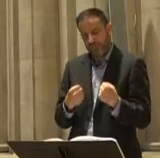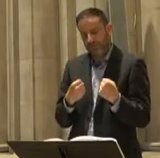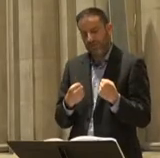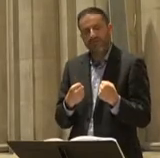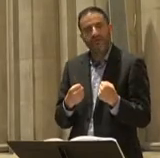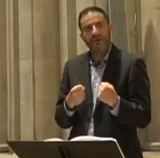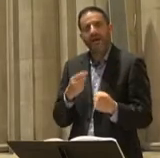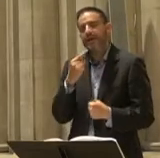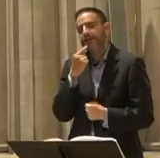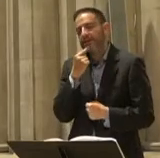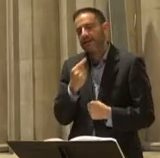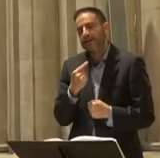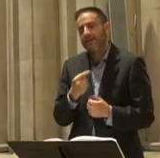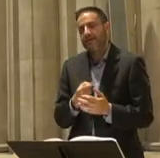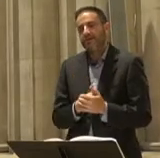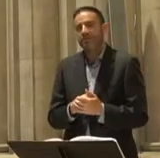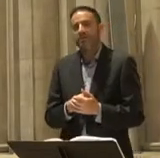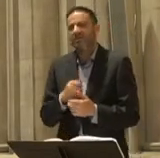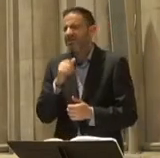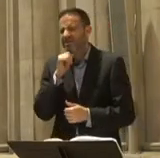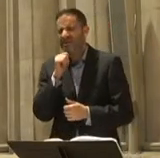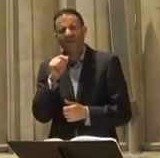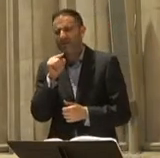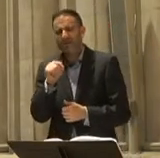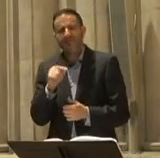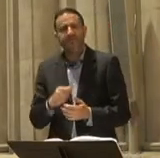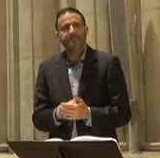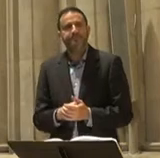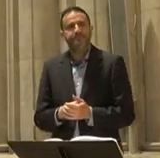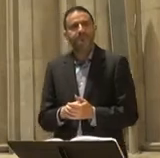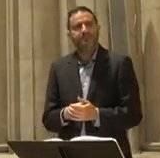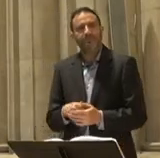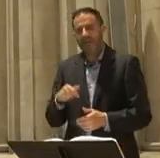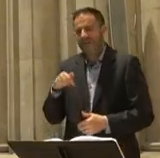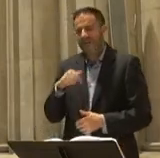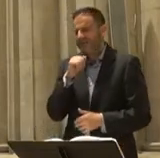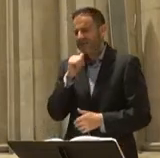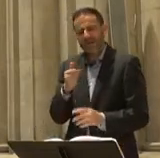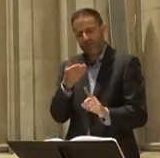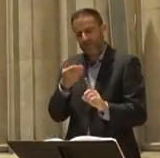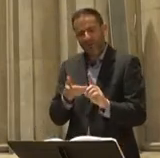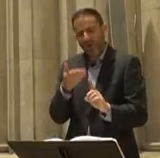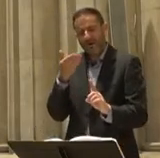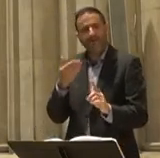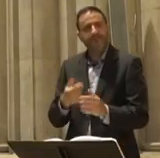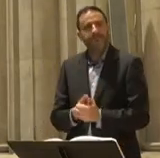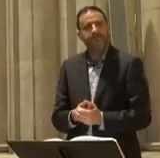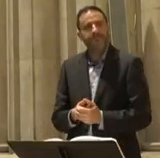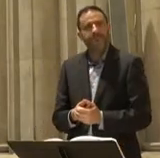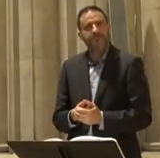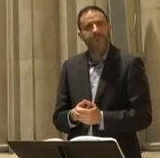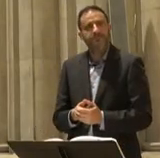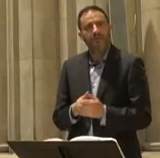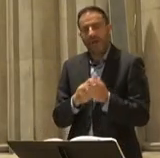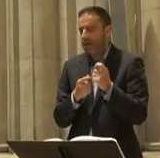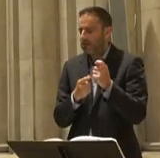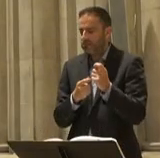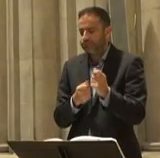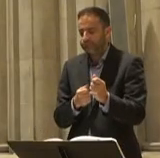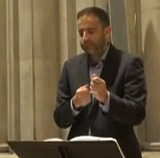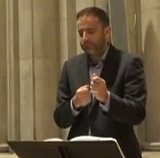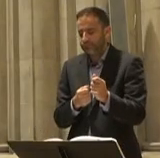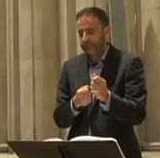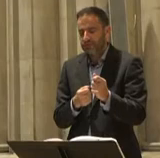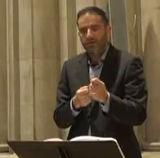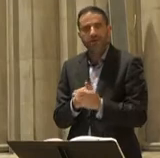stepped forward and said, but that's not you. This isn't how you are. And suddenly the